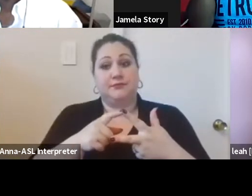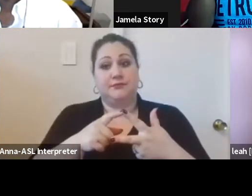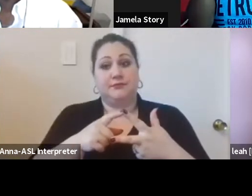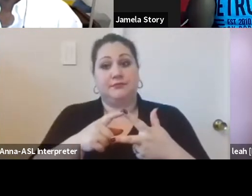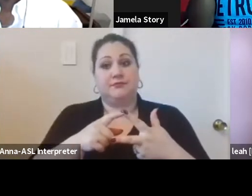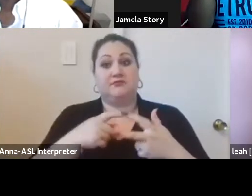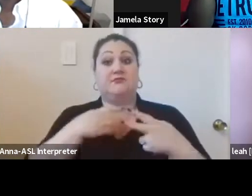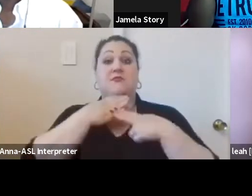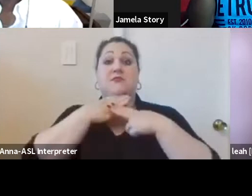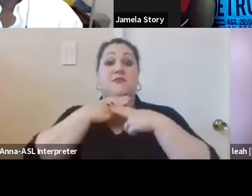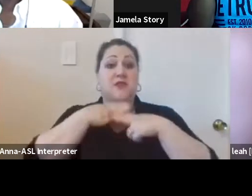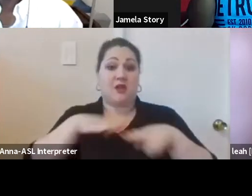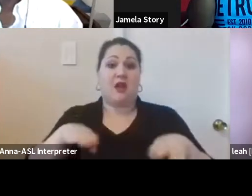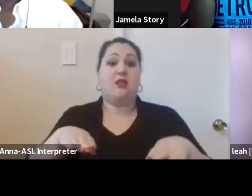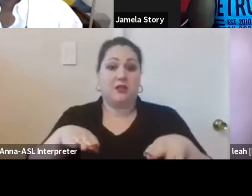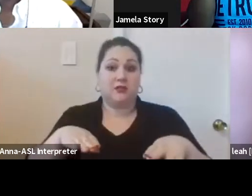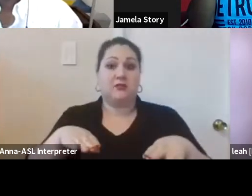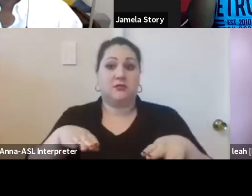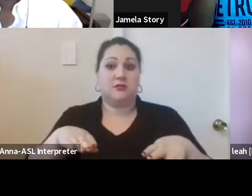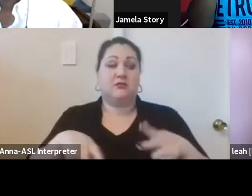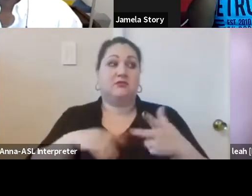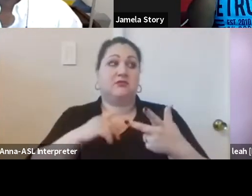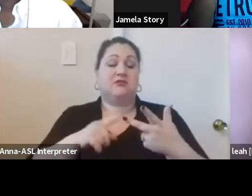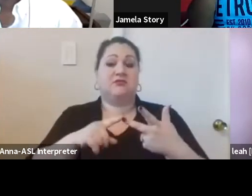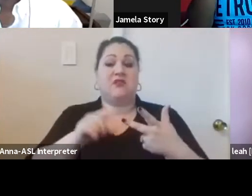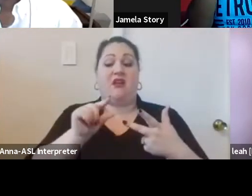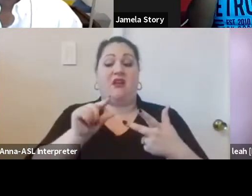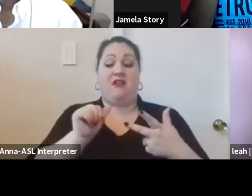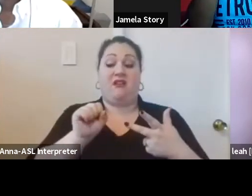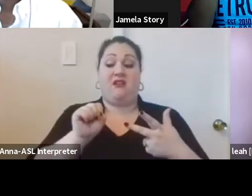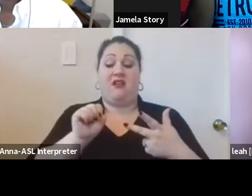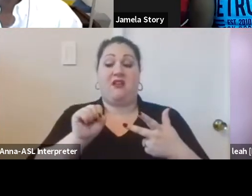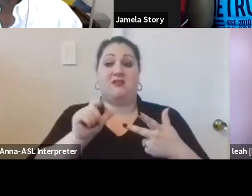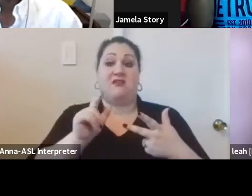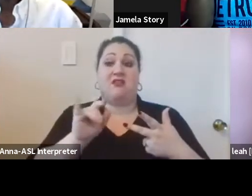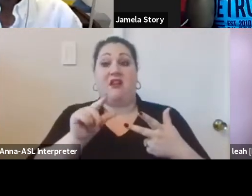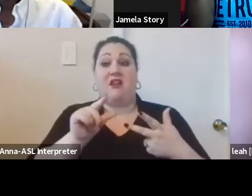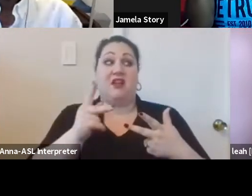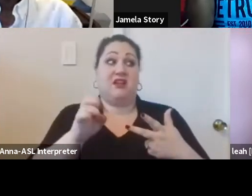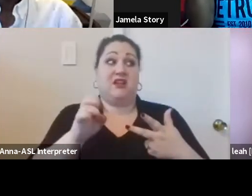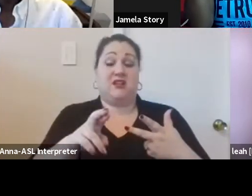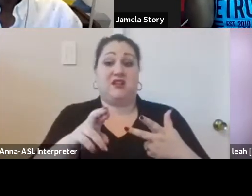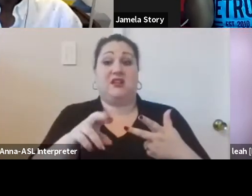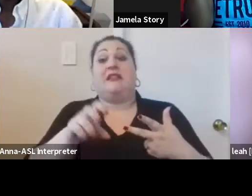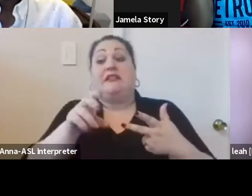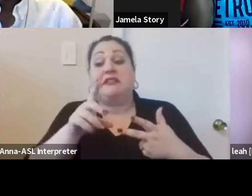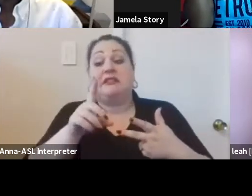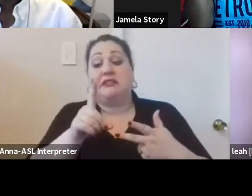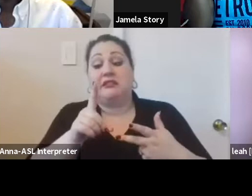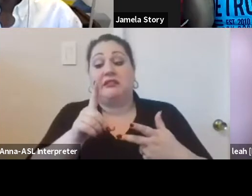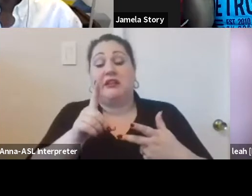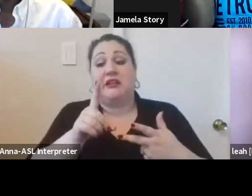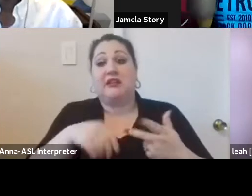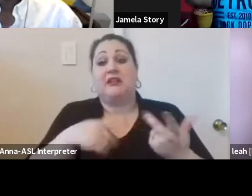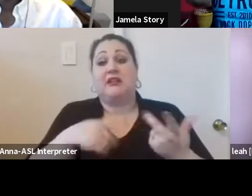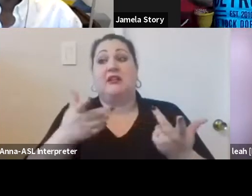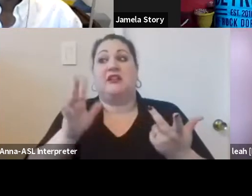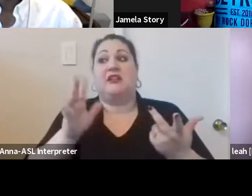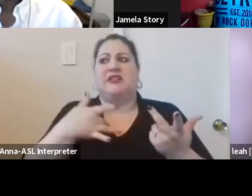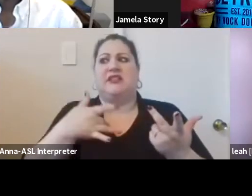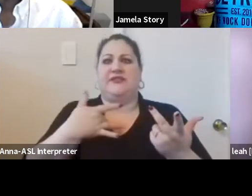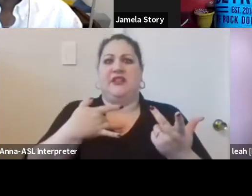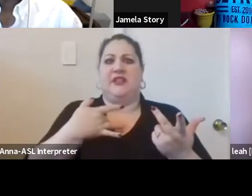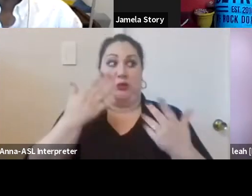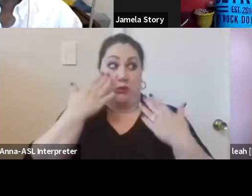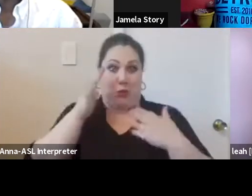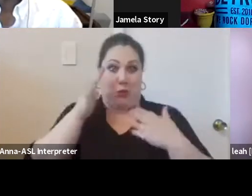silence, and gaslighted. And I know for those that don't know what that is, or you do know what that